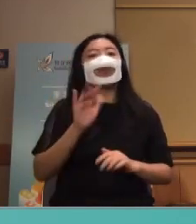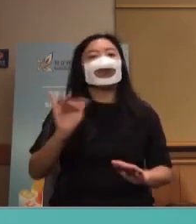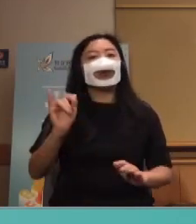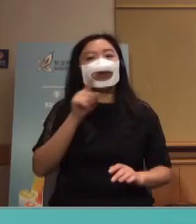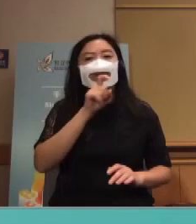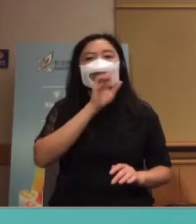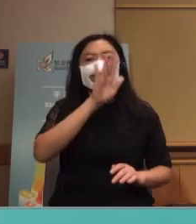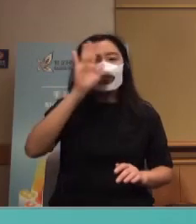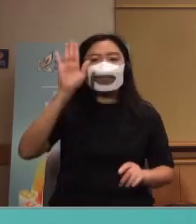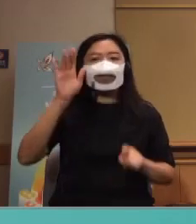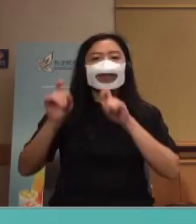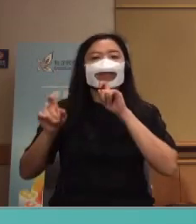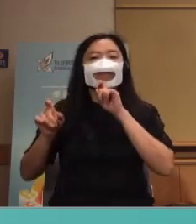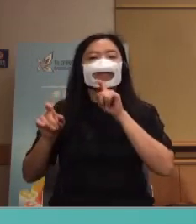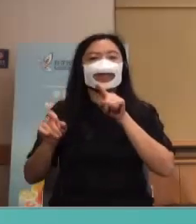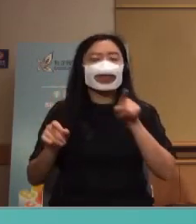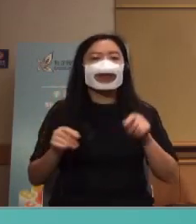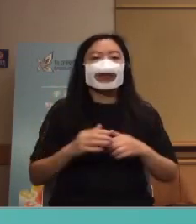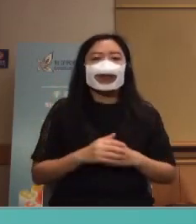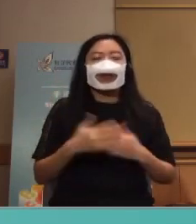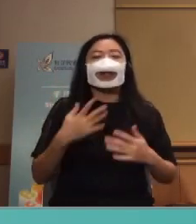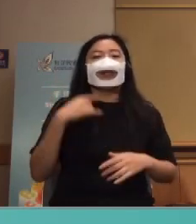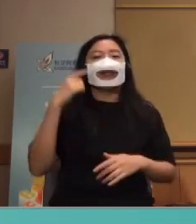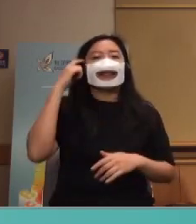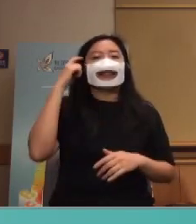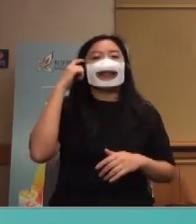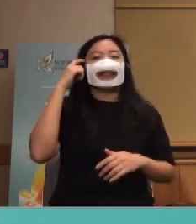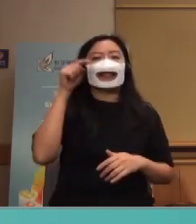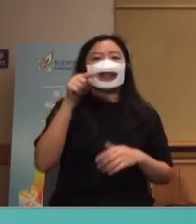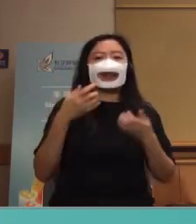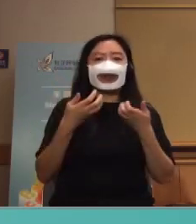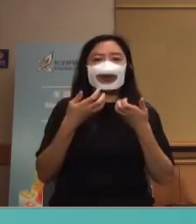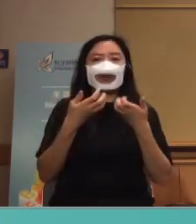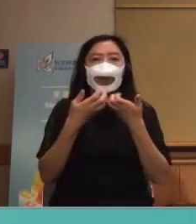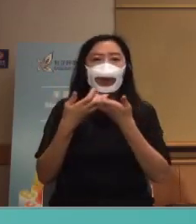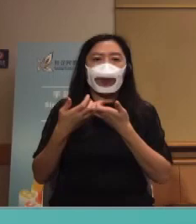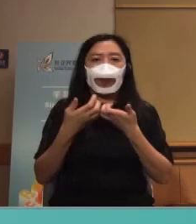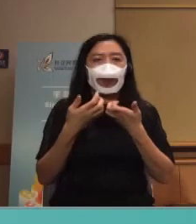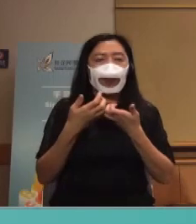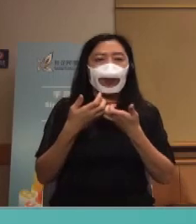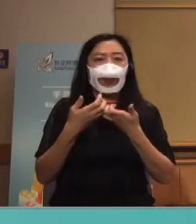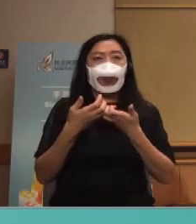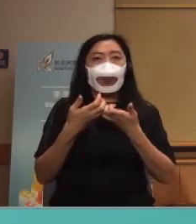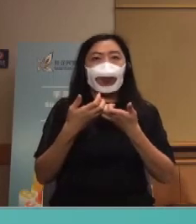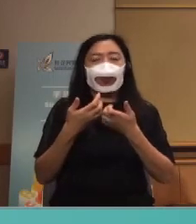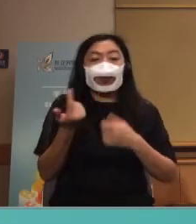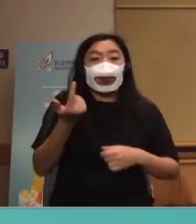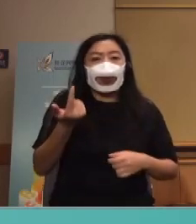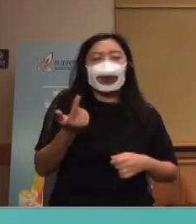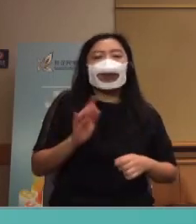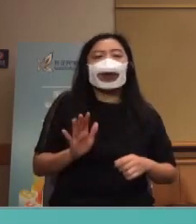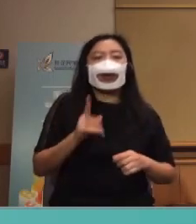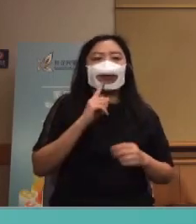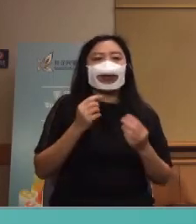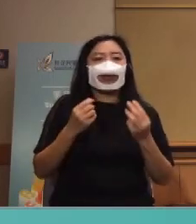I'm sure the number isn't as high as it could be because the reality is Web3 is really, really difficult, right? And I think how a project